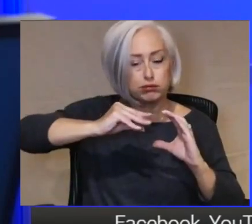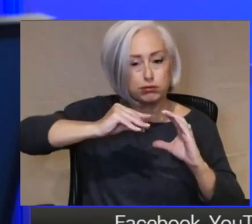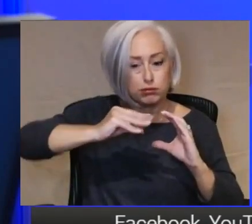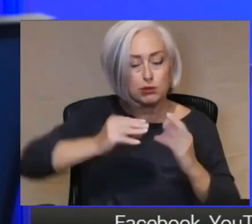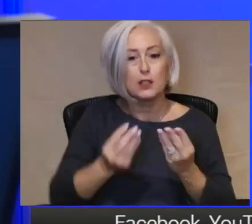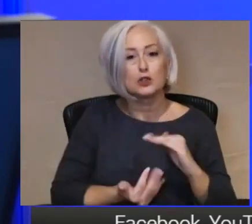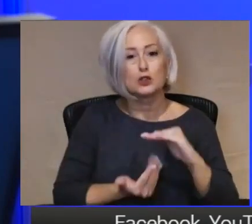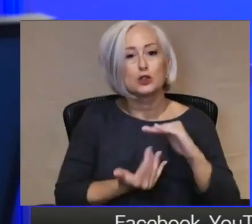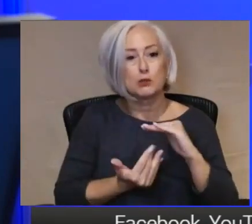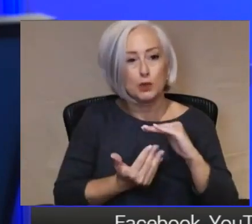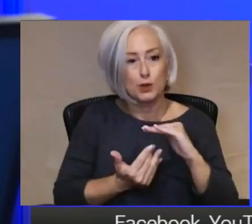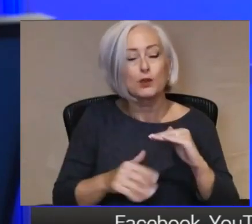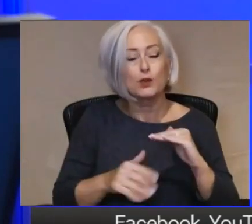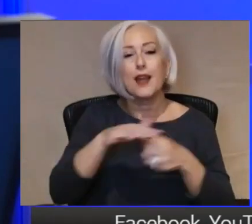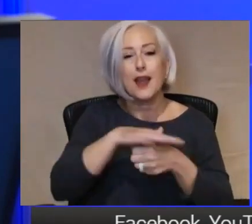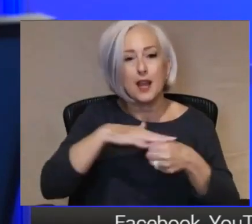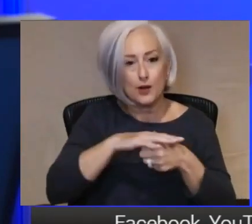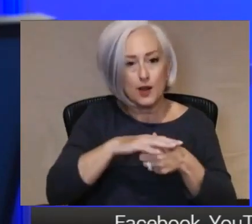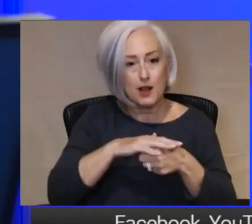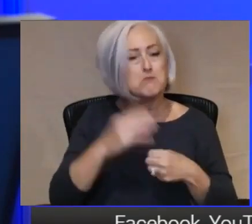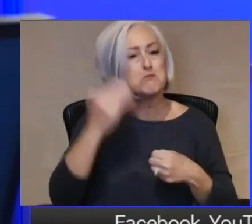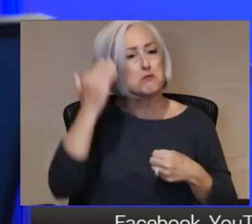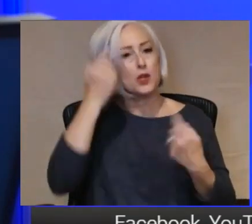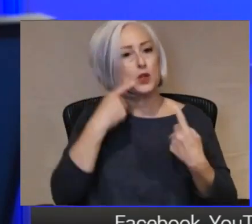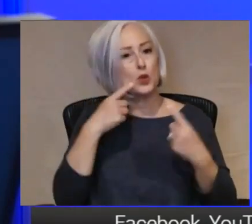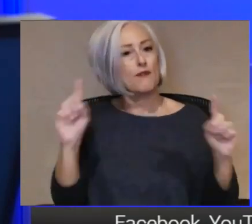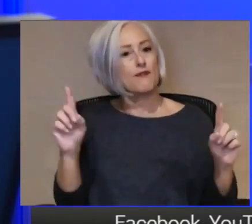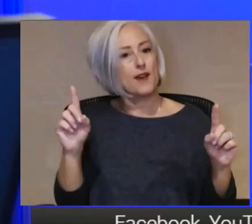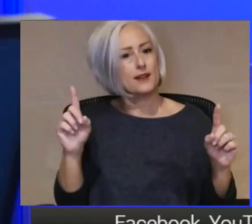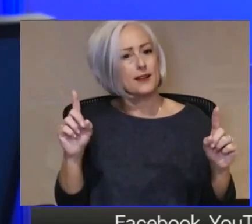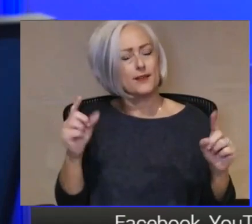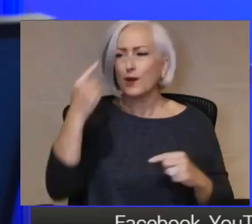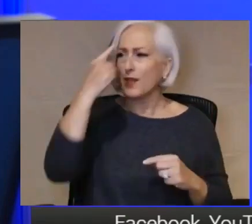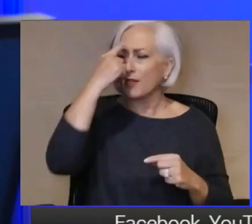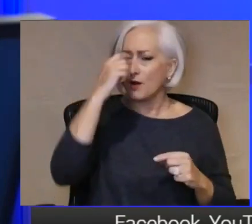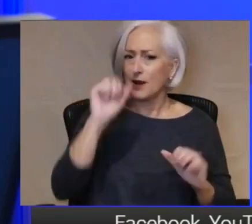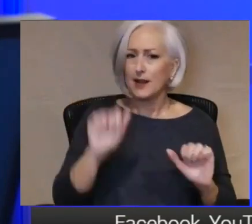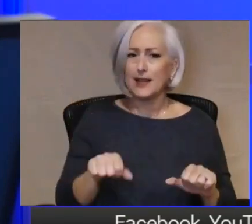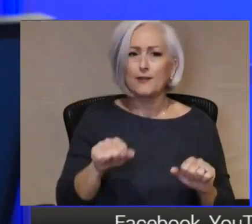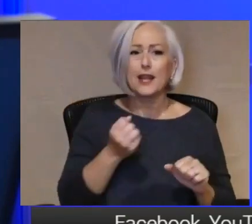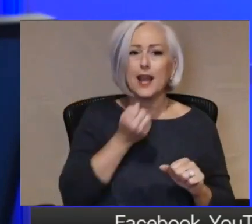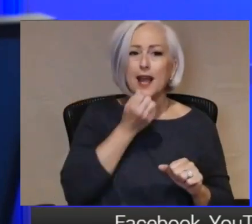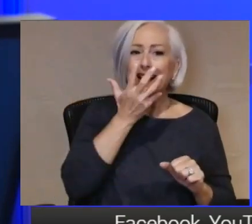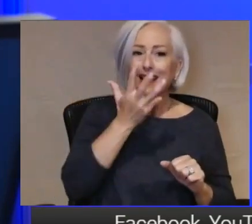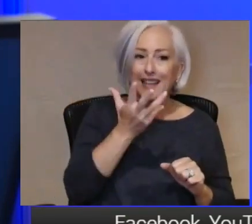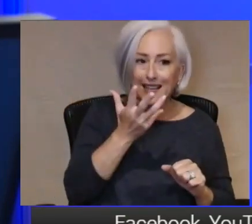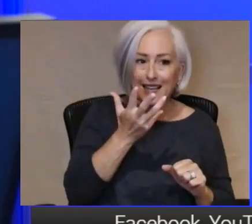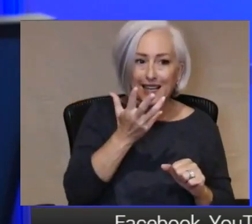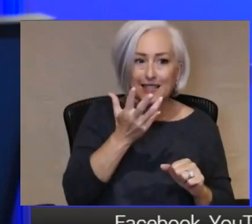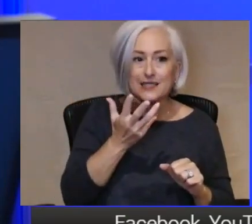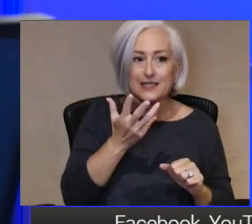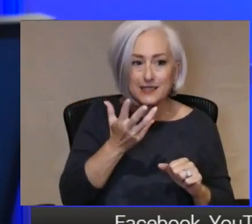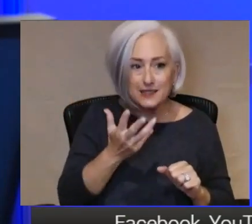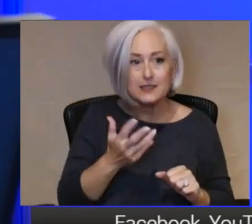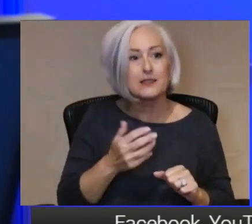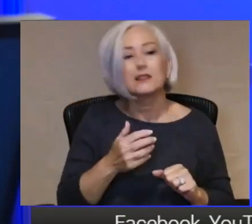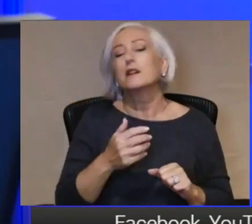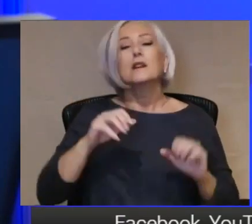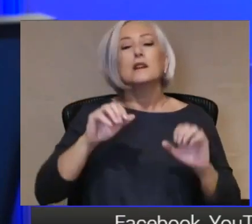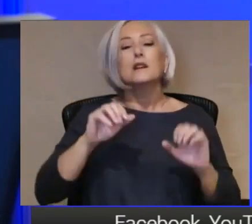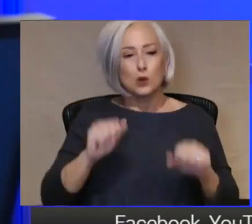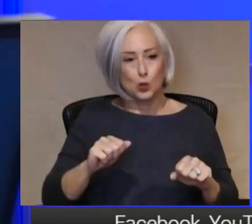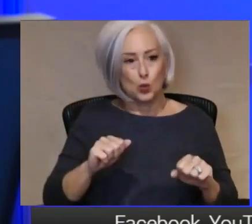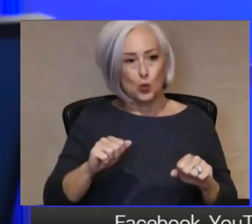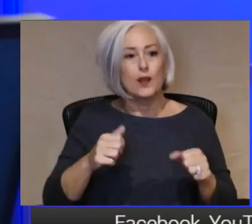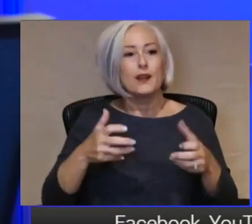brain stimulation, where instead of heating the part of the brain, we just left the electrode in the brain and turned the power on, kind of